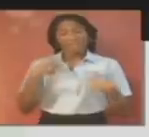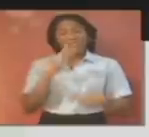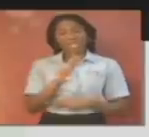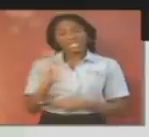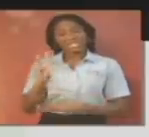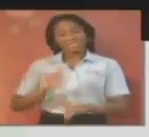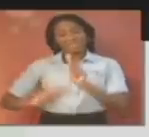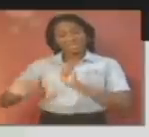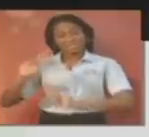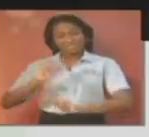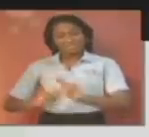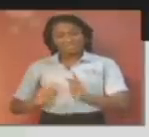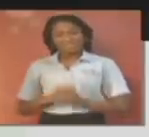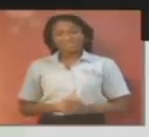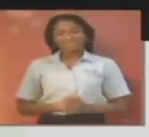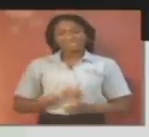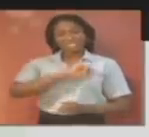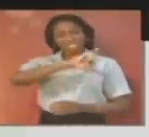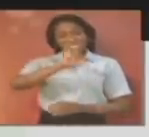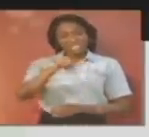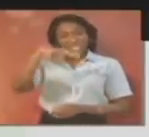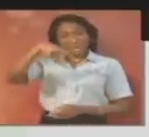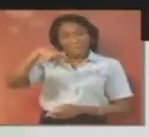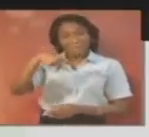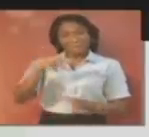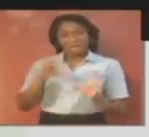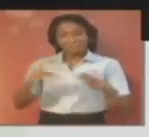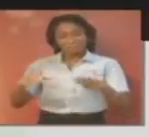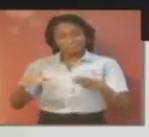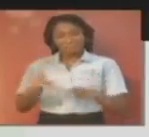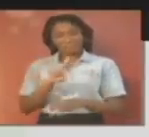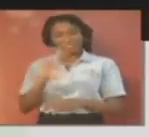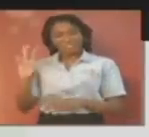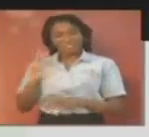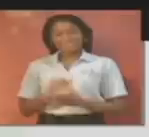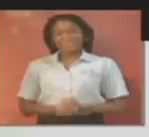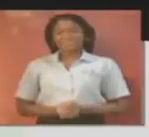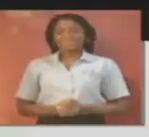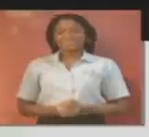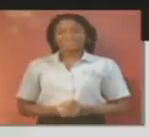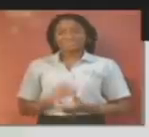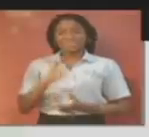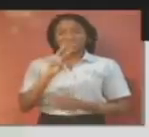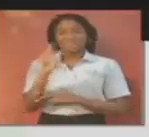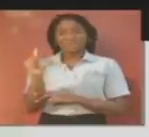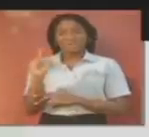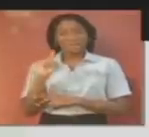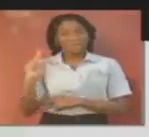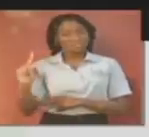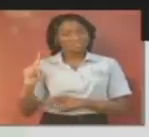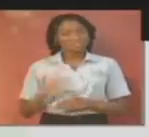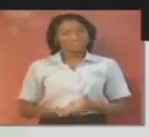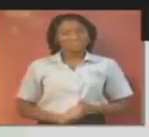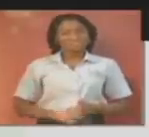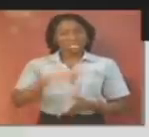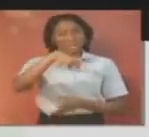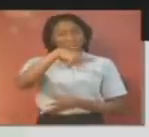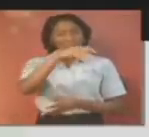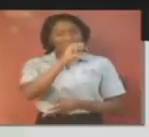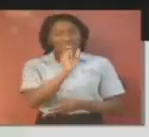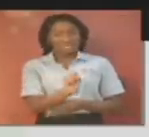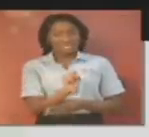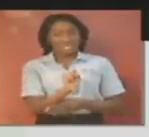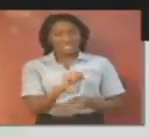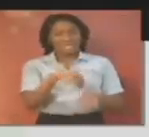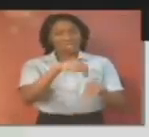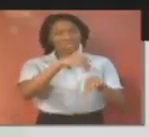Field Hospital at the Jean Pear Complex 27, Field Hospital at Couva 1, Port of Spain step down at, there's no